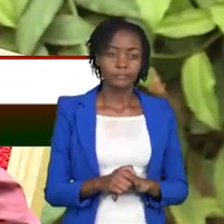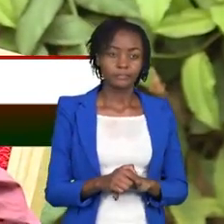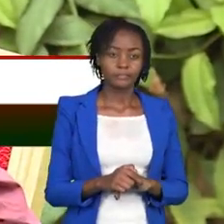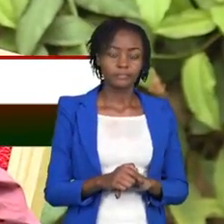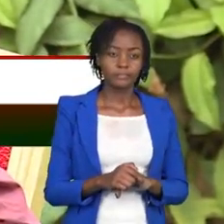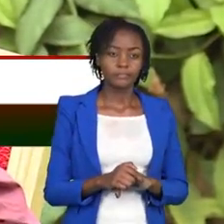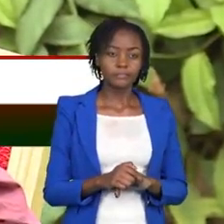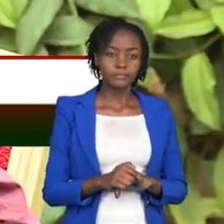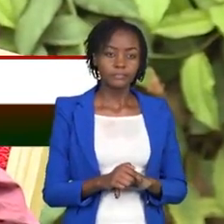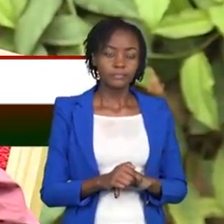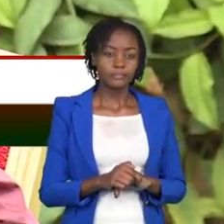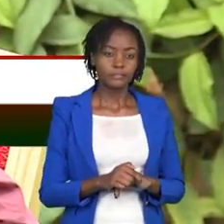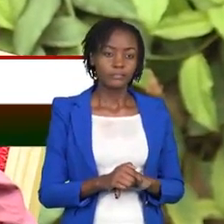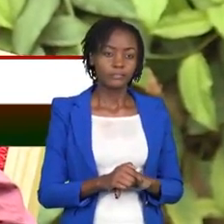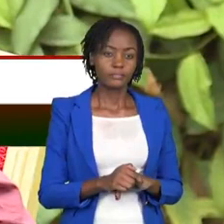mentioned about